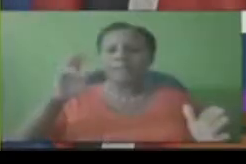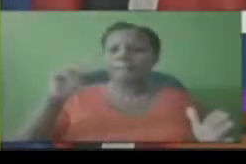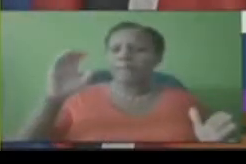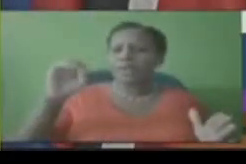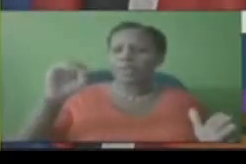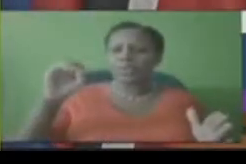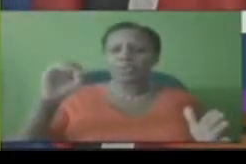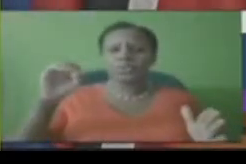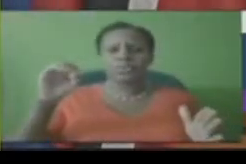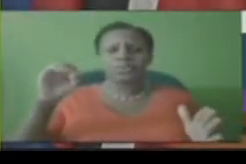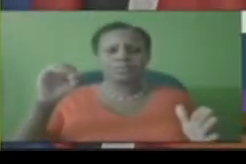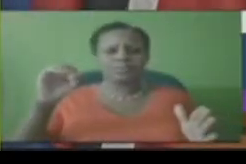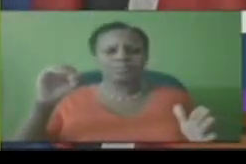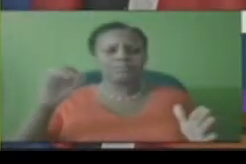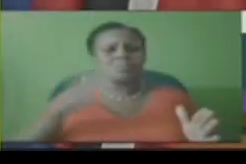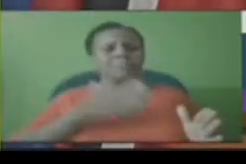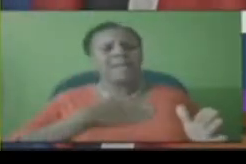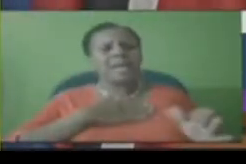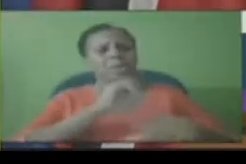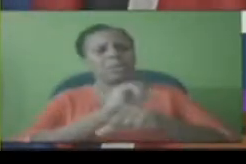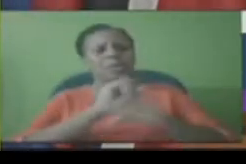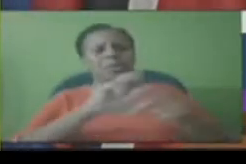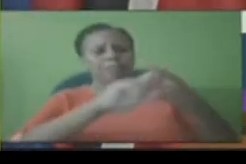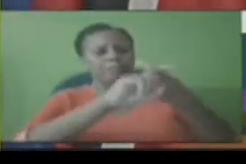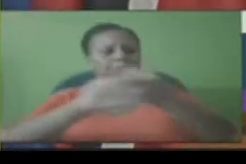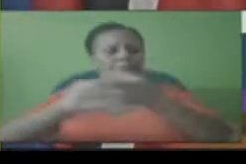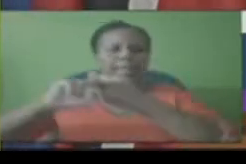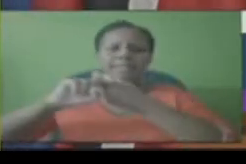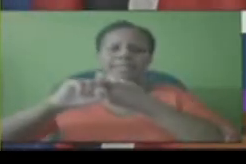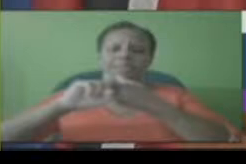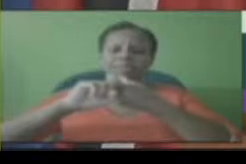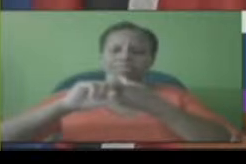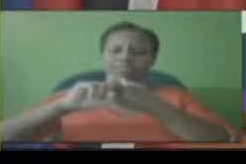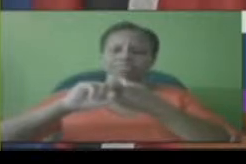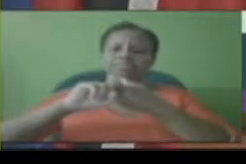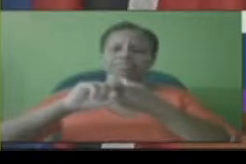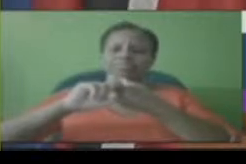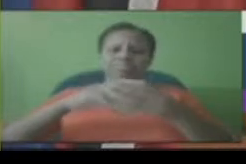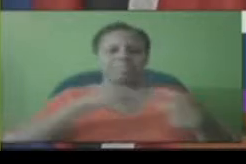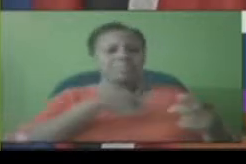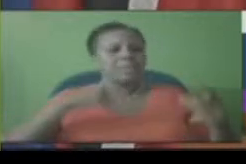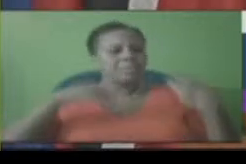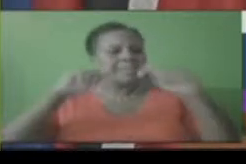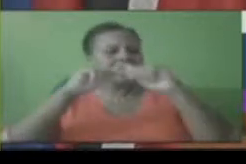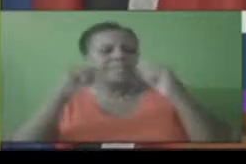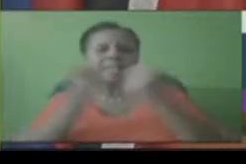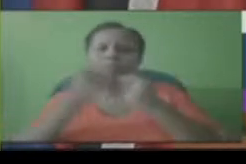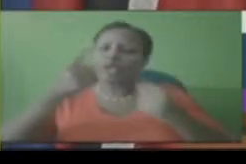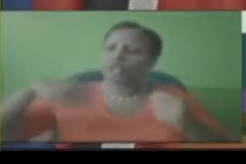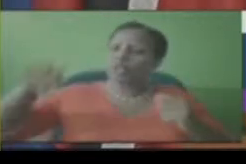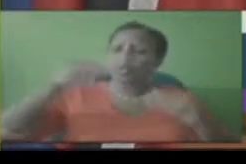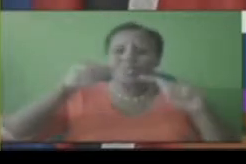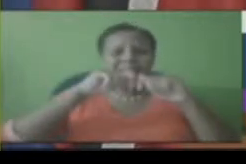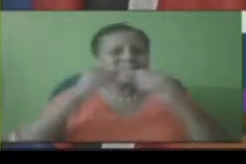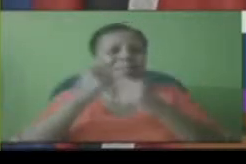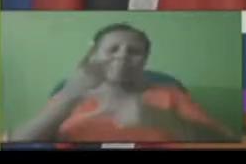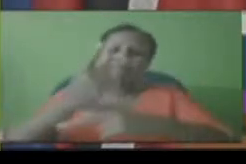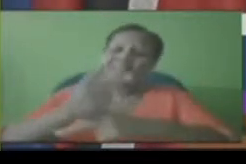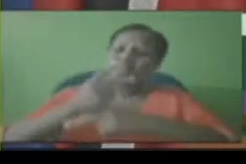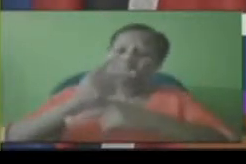of the team, to the team who takes care of patients, all of you out there, good